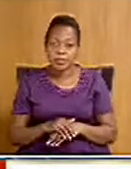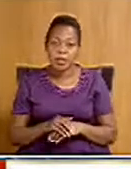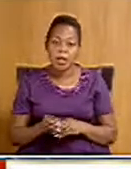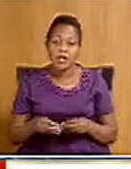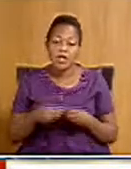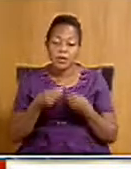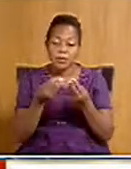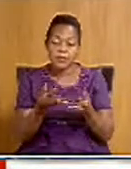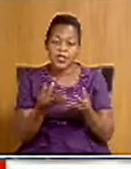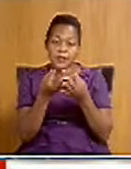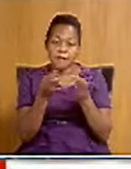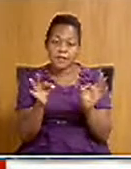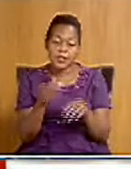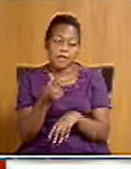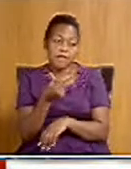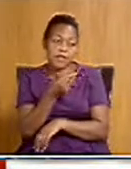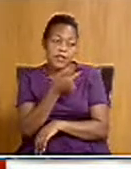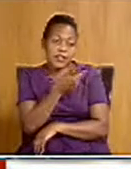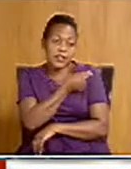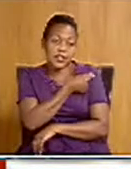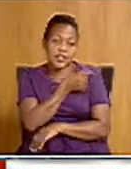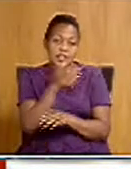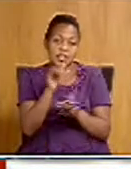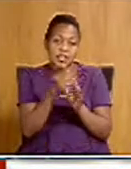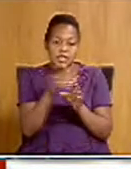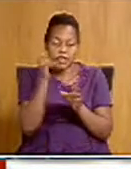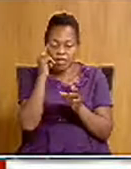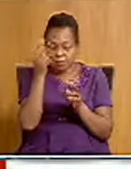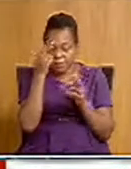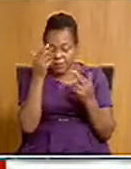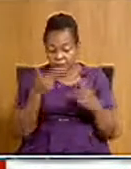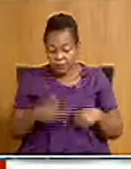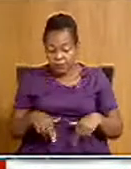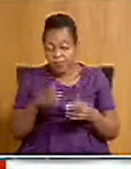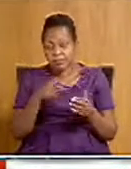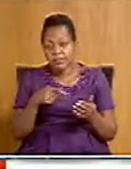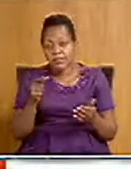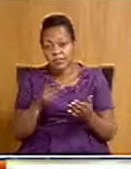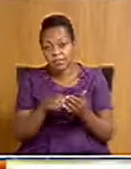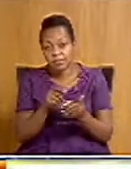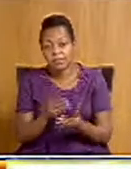Providing free vaccines and therapeutic drugs in government health centers.